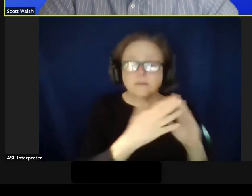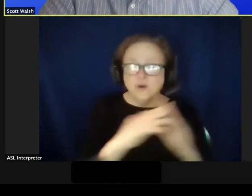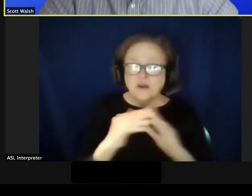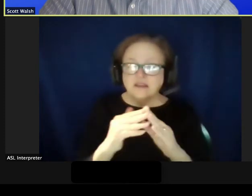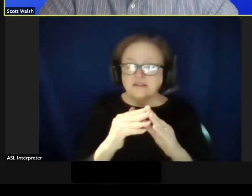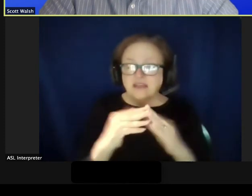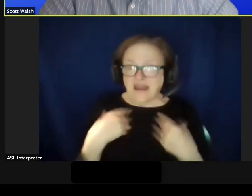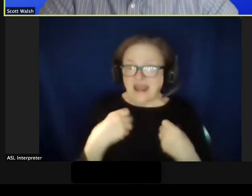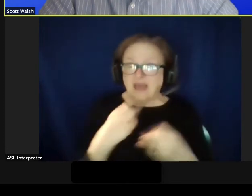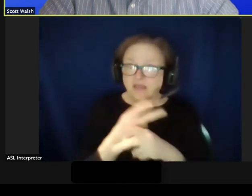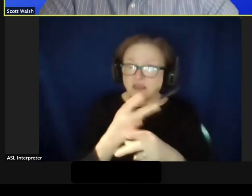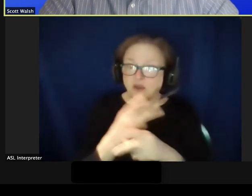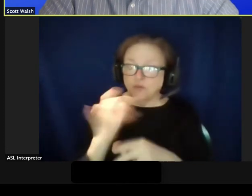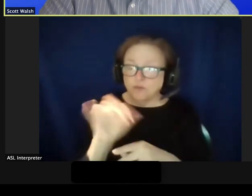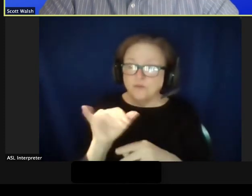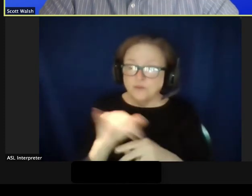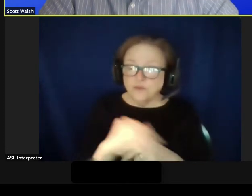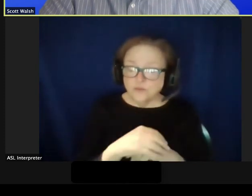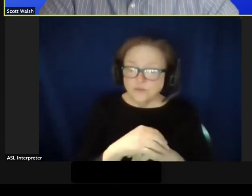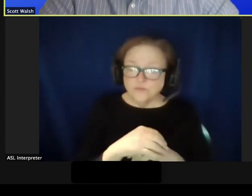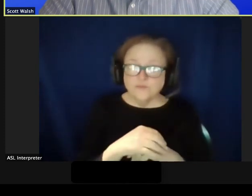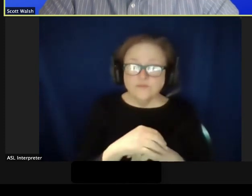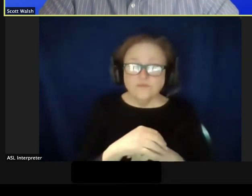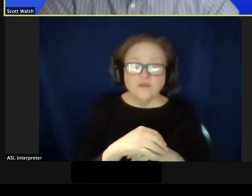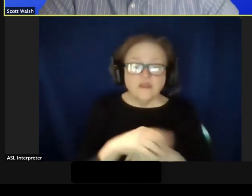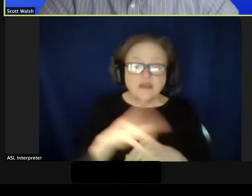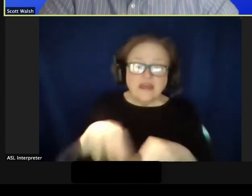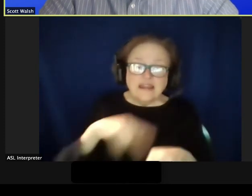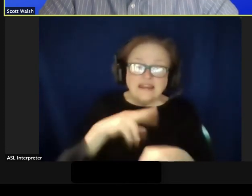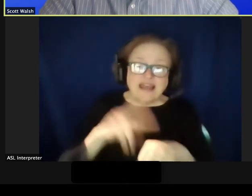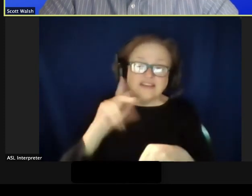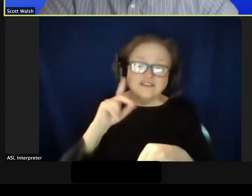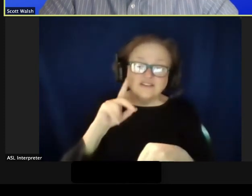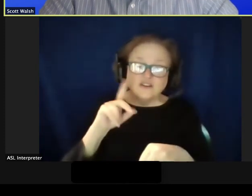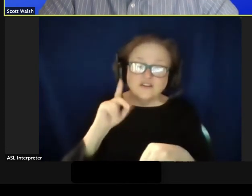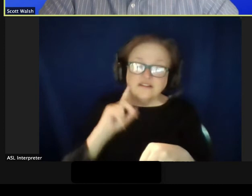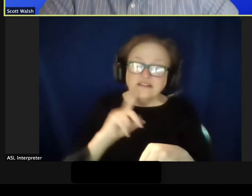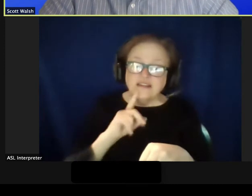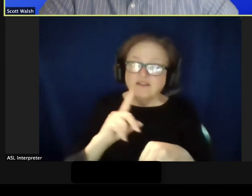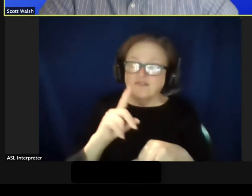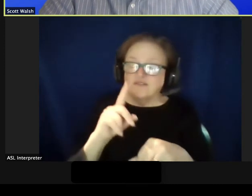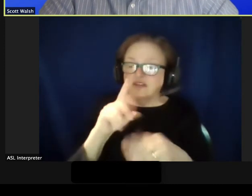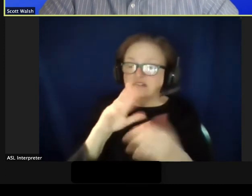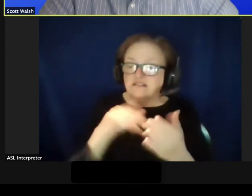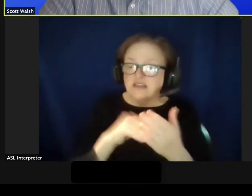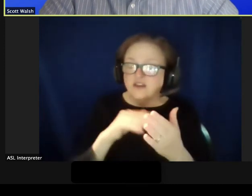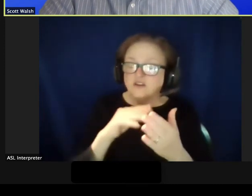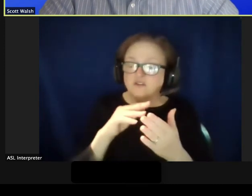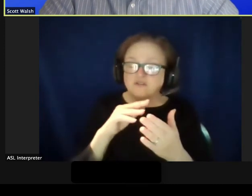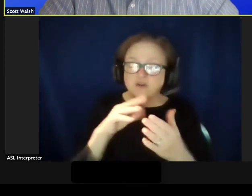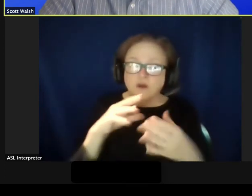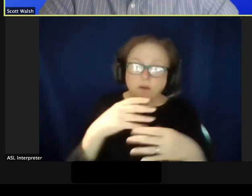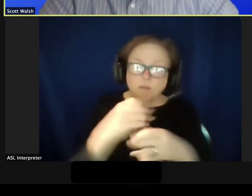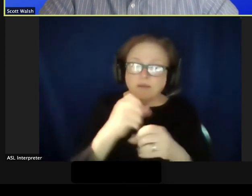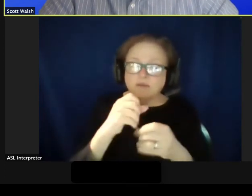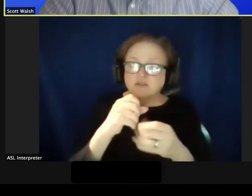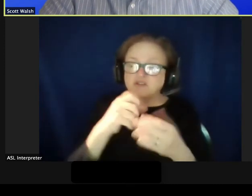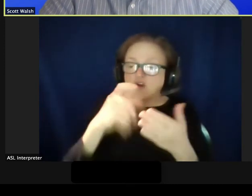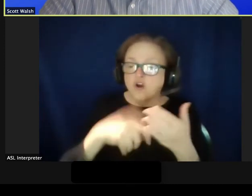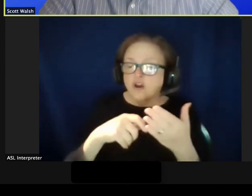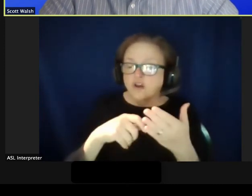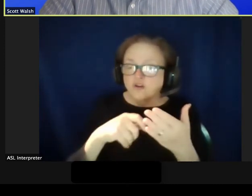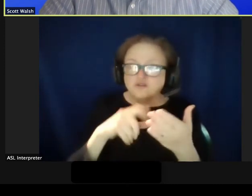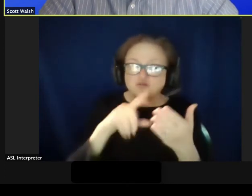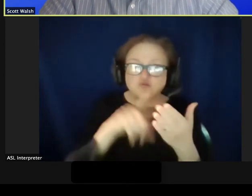medical communities. The National Deaf Center published an article called Research Summarized, Leveraging Community